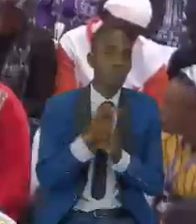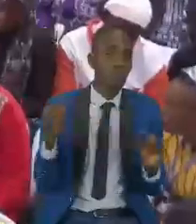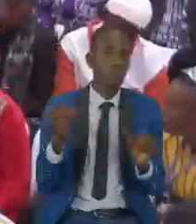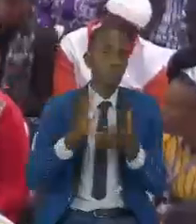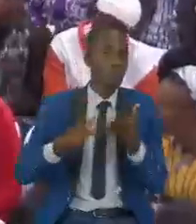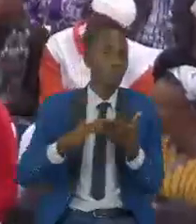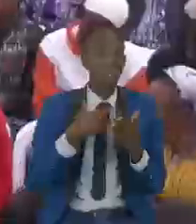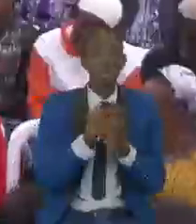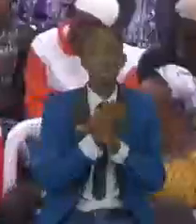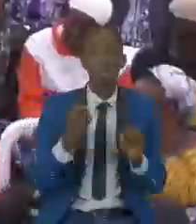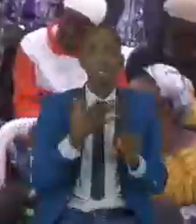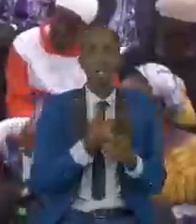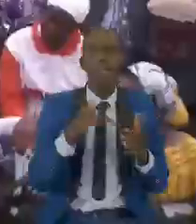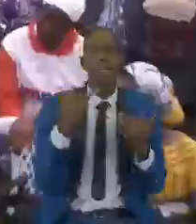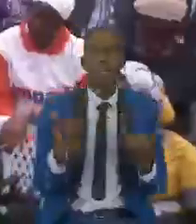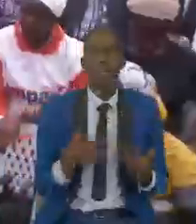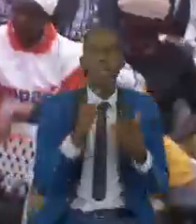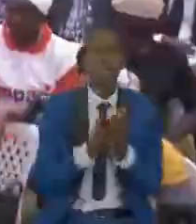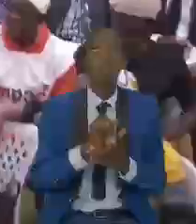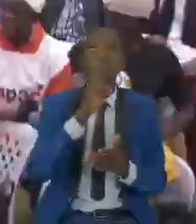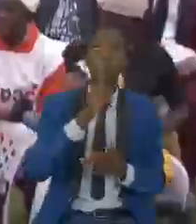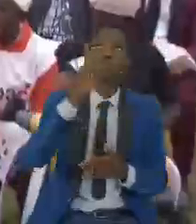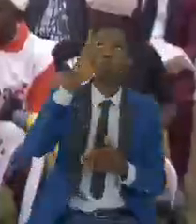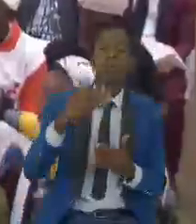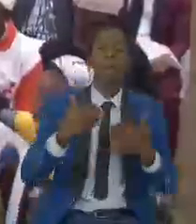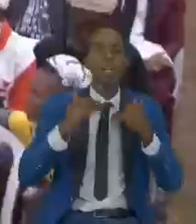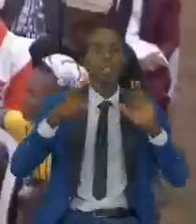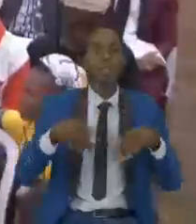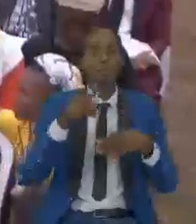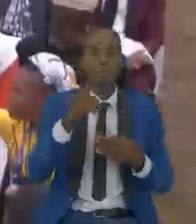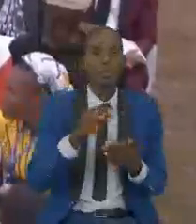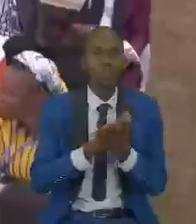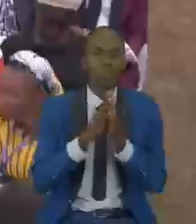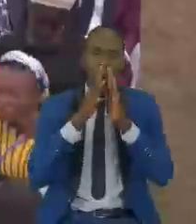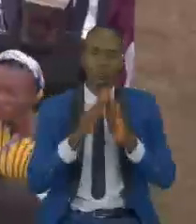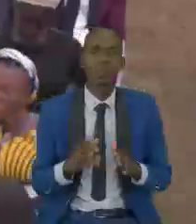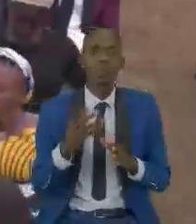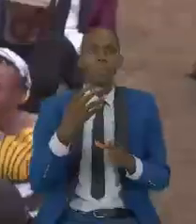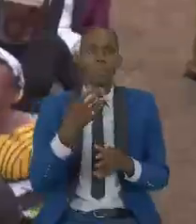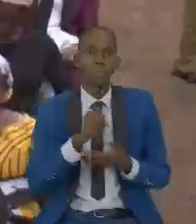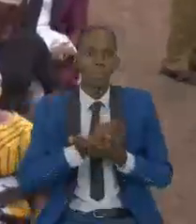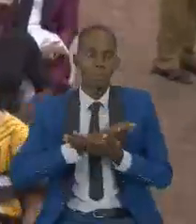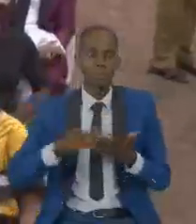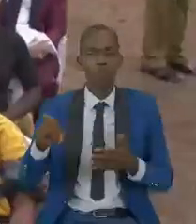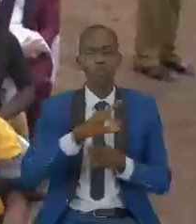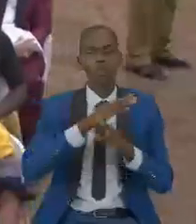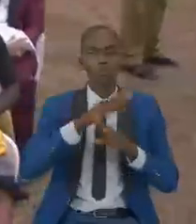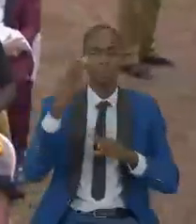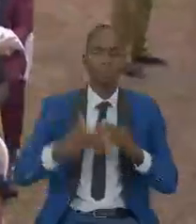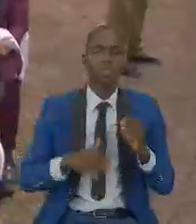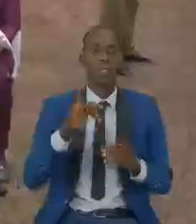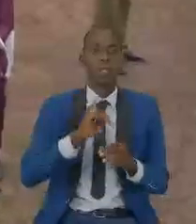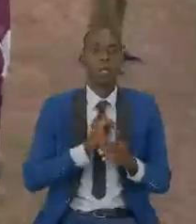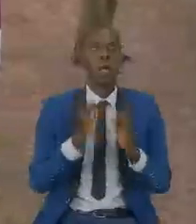that very God that gave you peace at the point of salvation sanctify you holy. And I